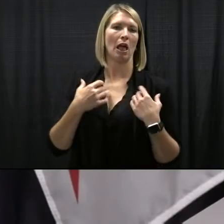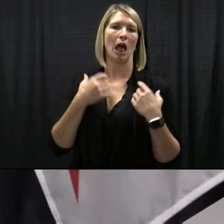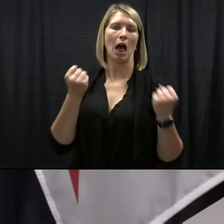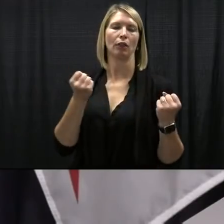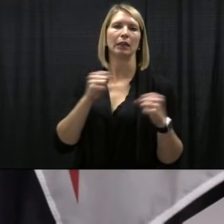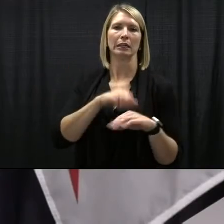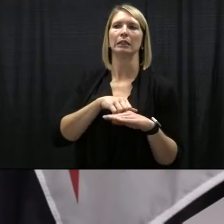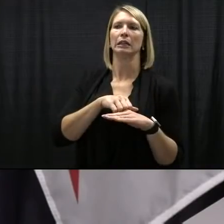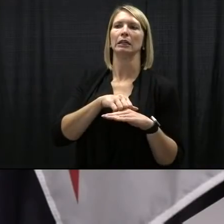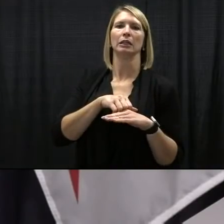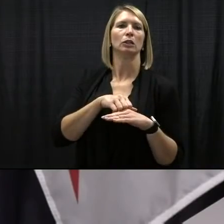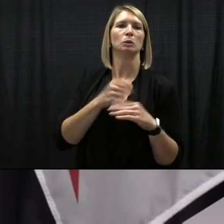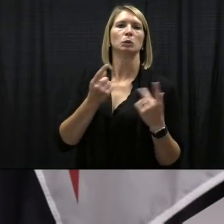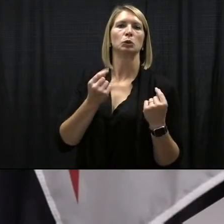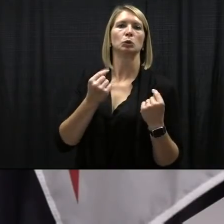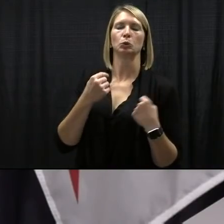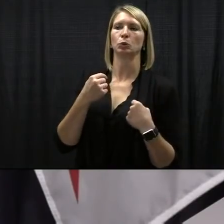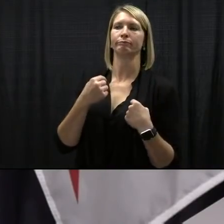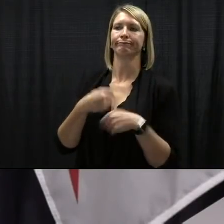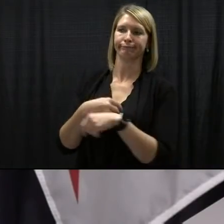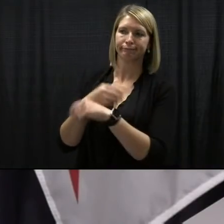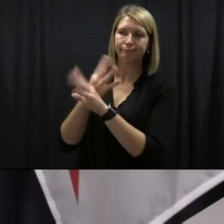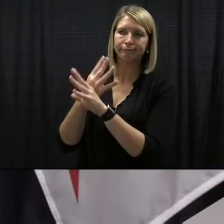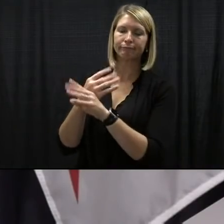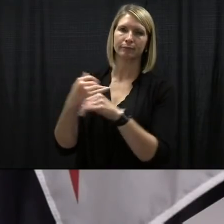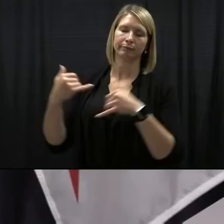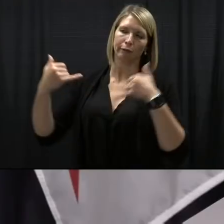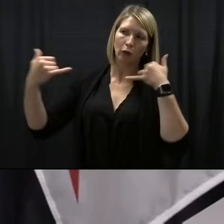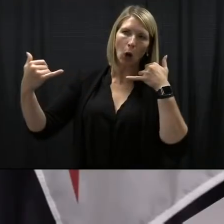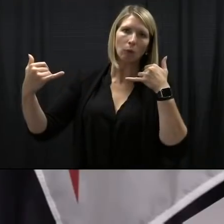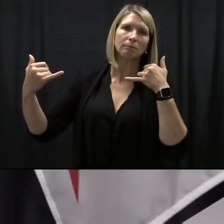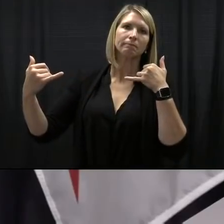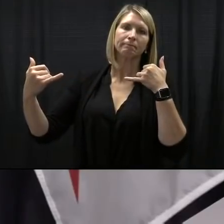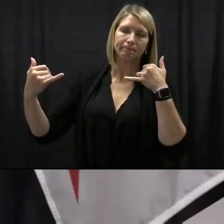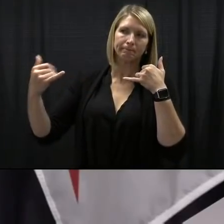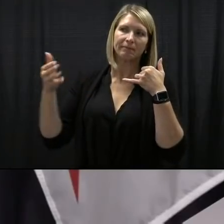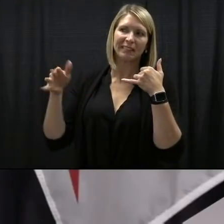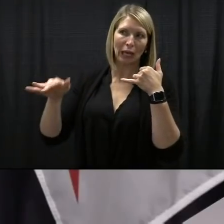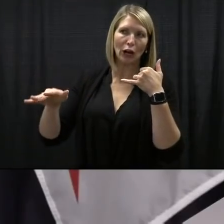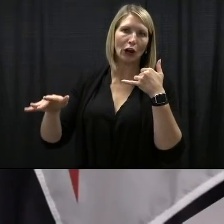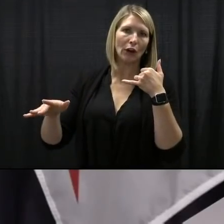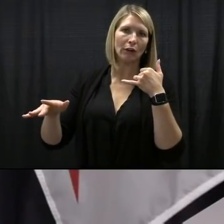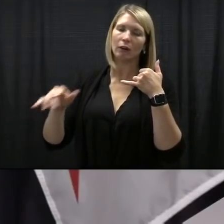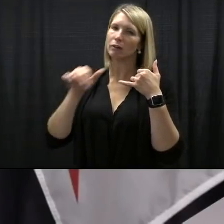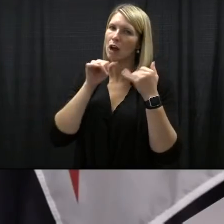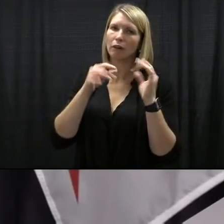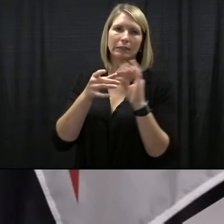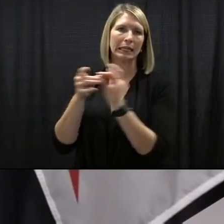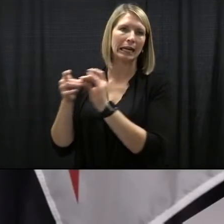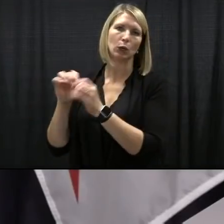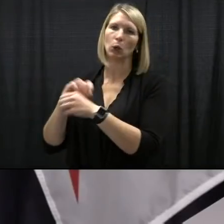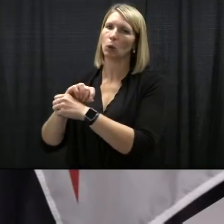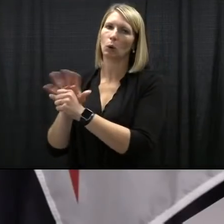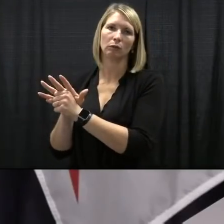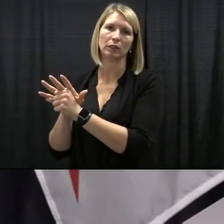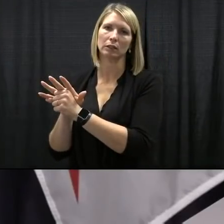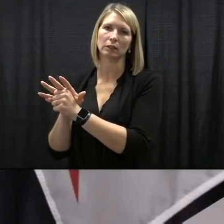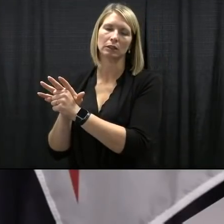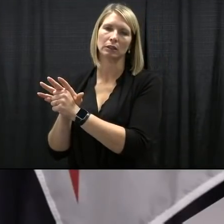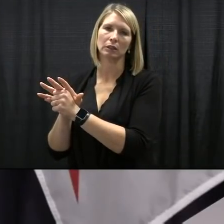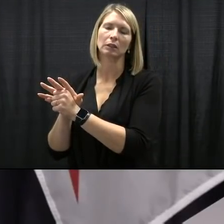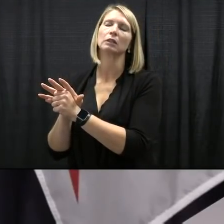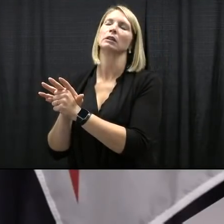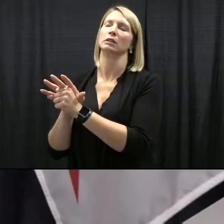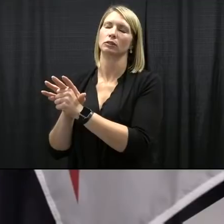with the same technology they're using in other communities around Central Health for virtual ER services